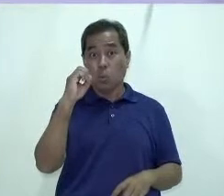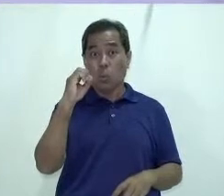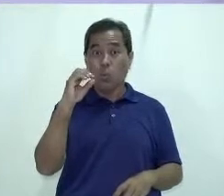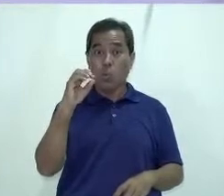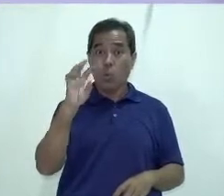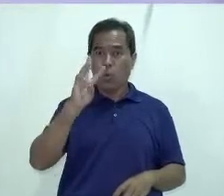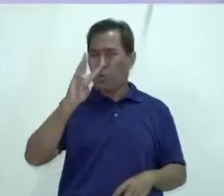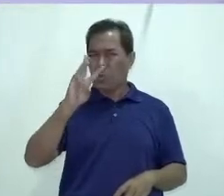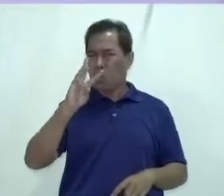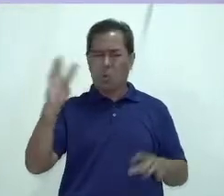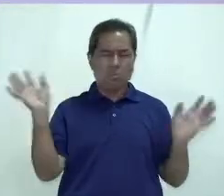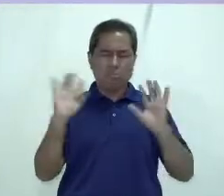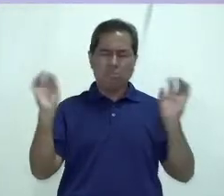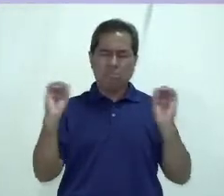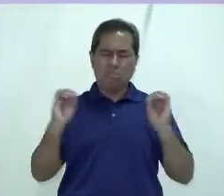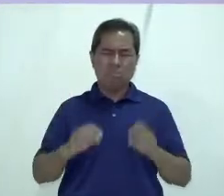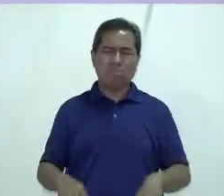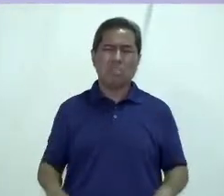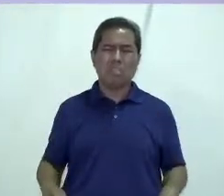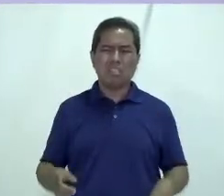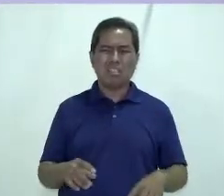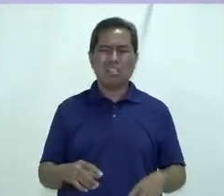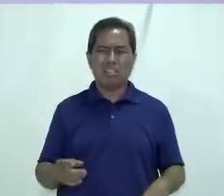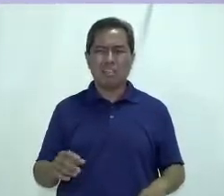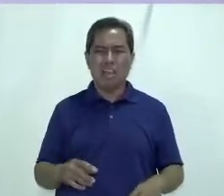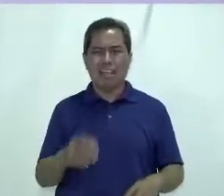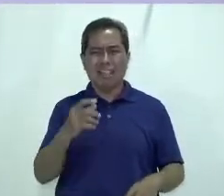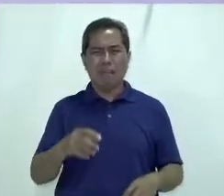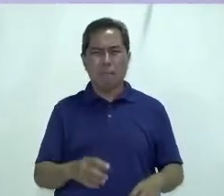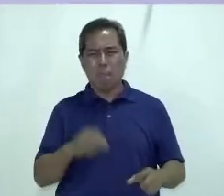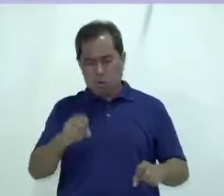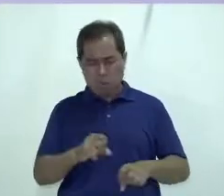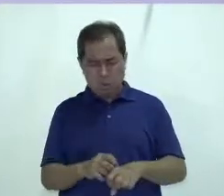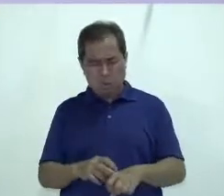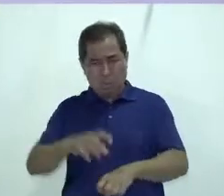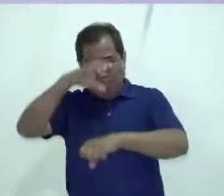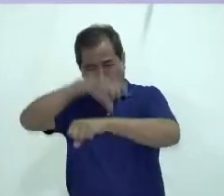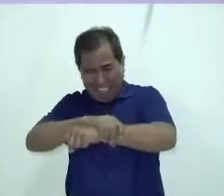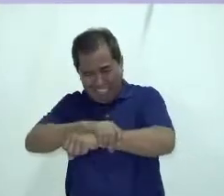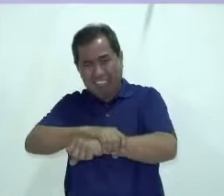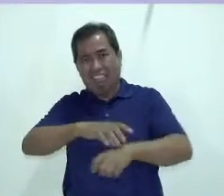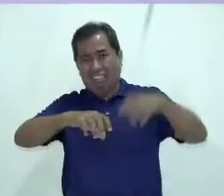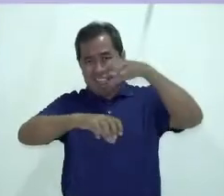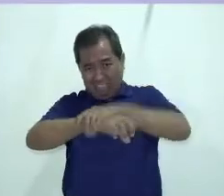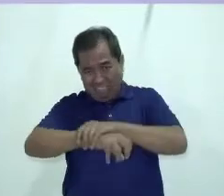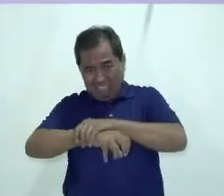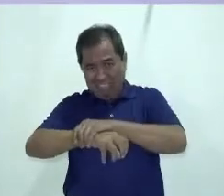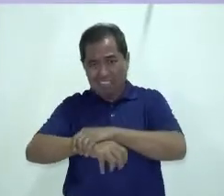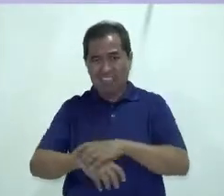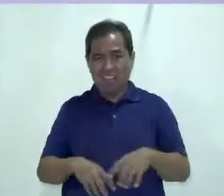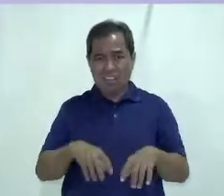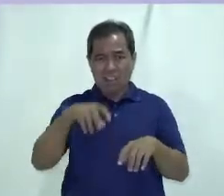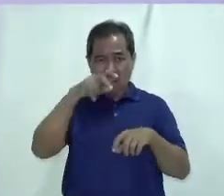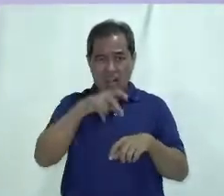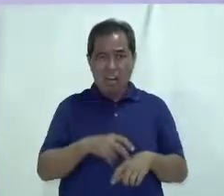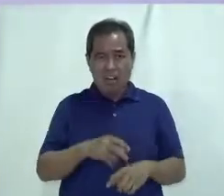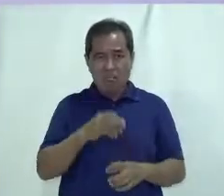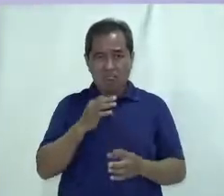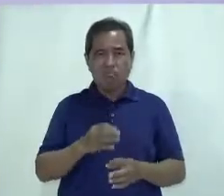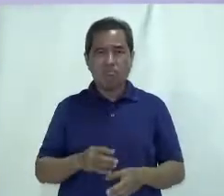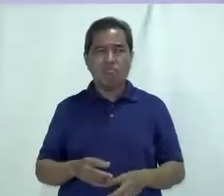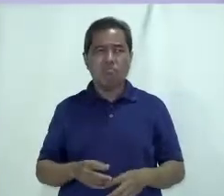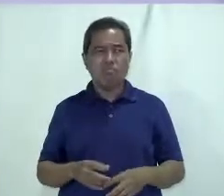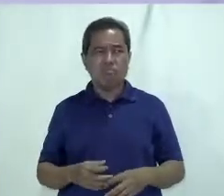And it's not enough that you're in the inner cell. We're going to put you in stocks just to be sure. This is an